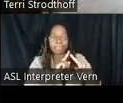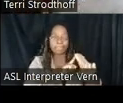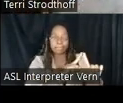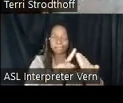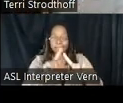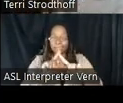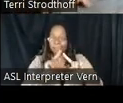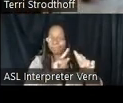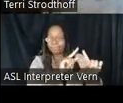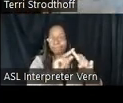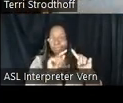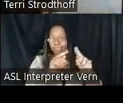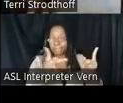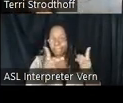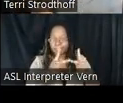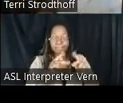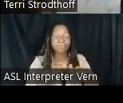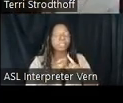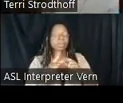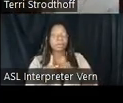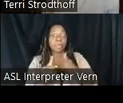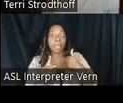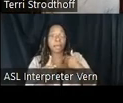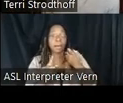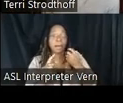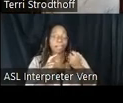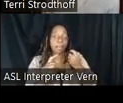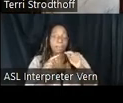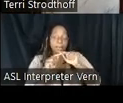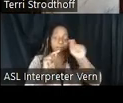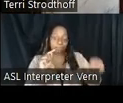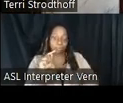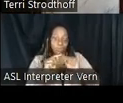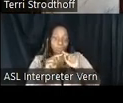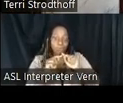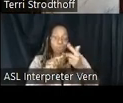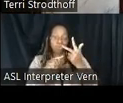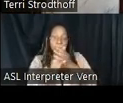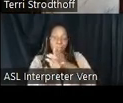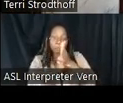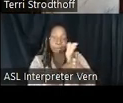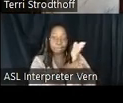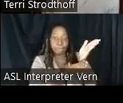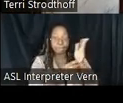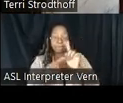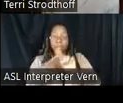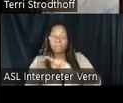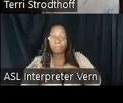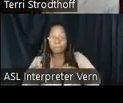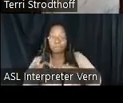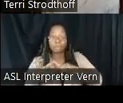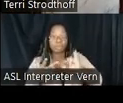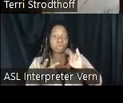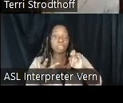done like a circular pathway through. We have 3 domains that we work in: personal, interpersonal, and